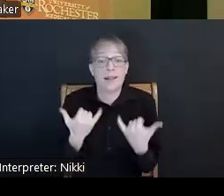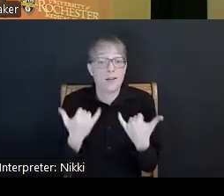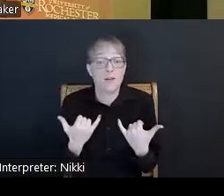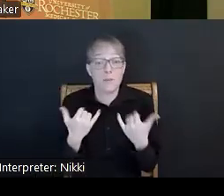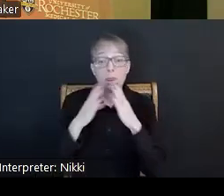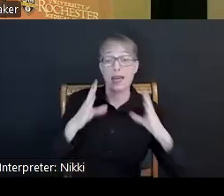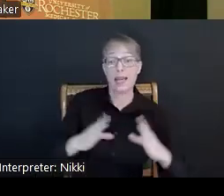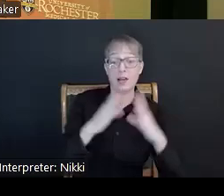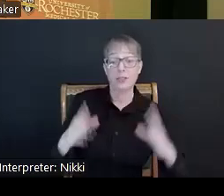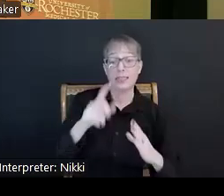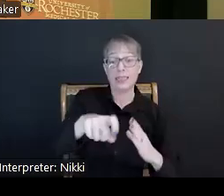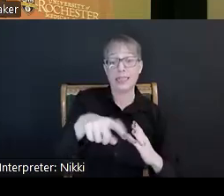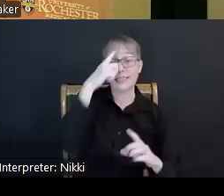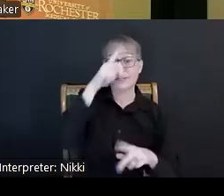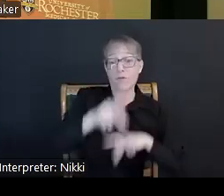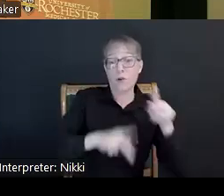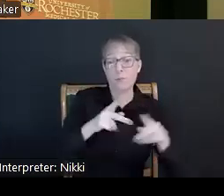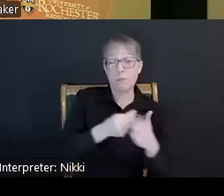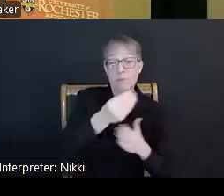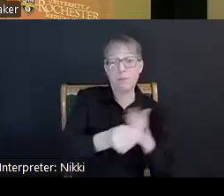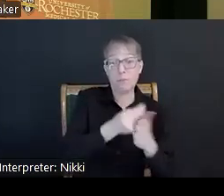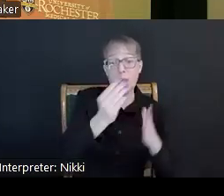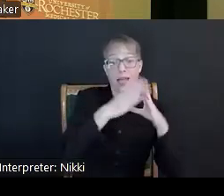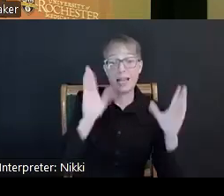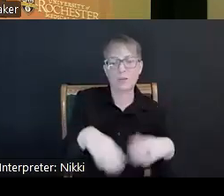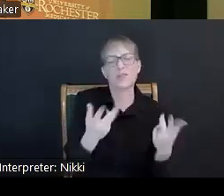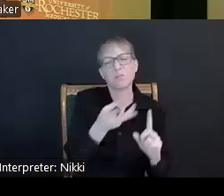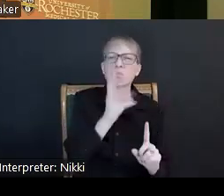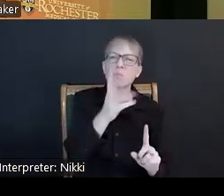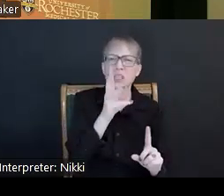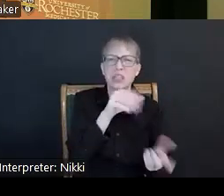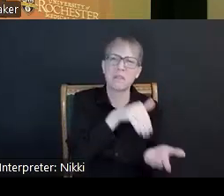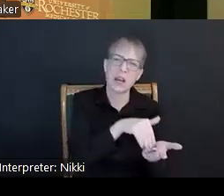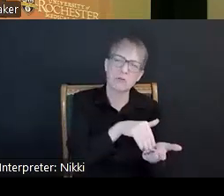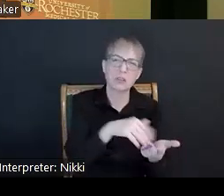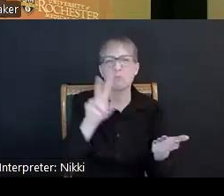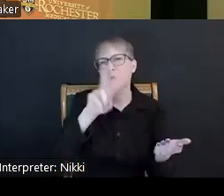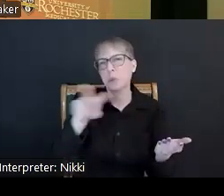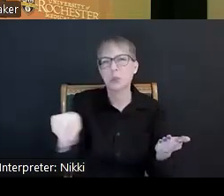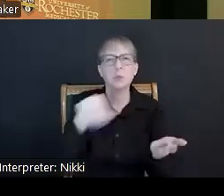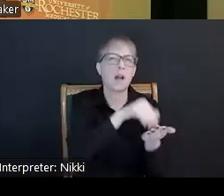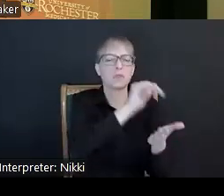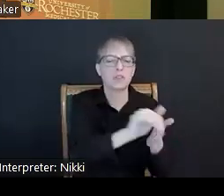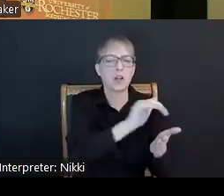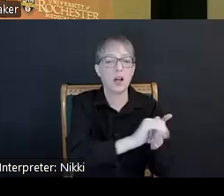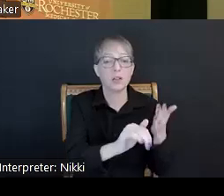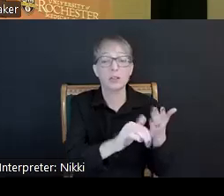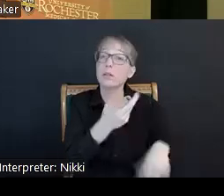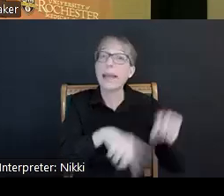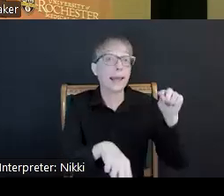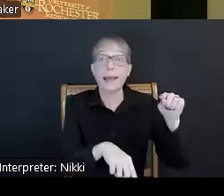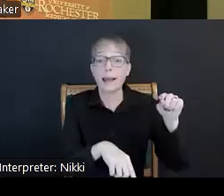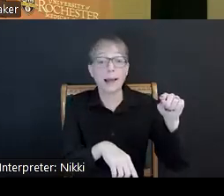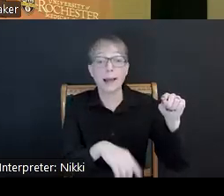of people who would be buying houses in the $16,000 to the $22,000 price range, because we have used